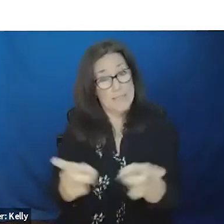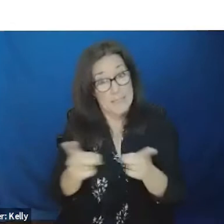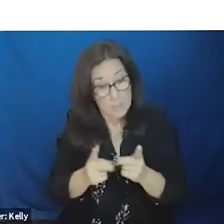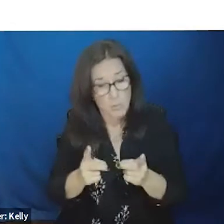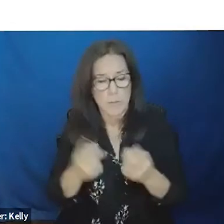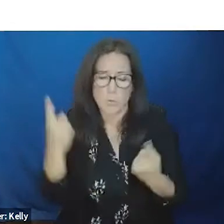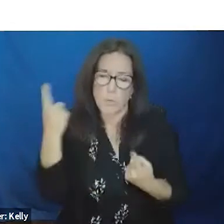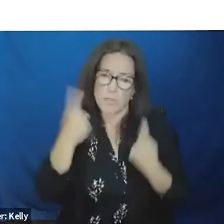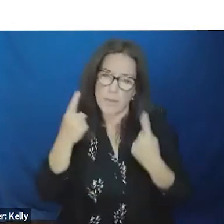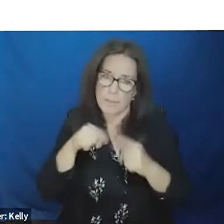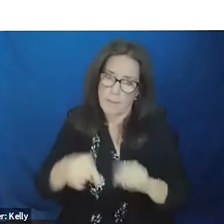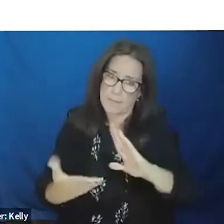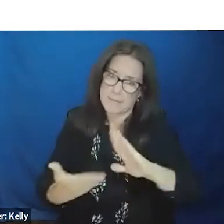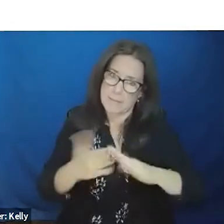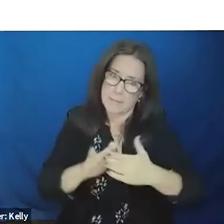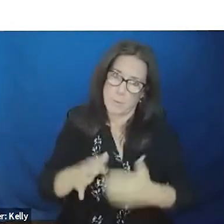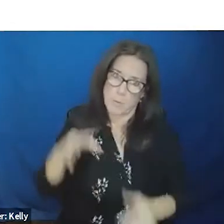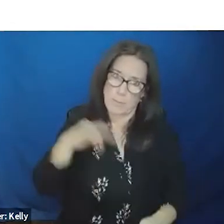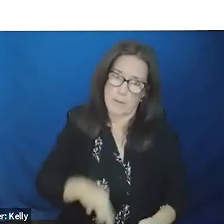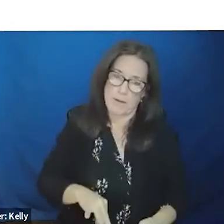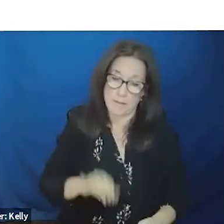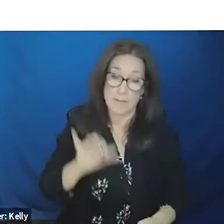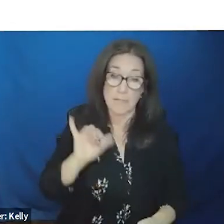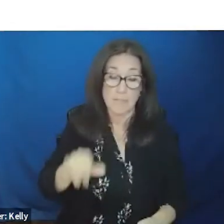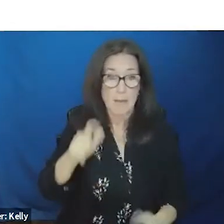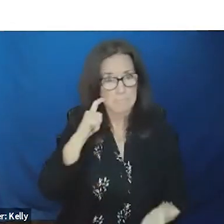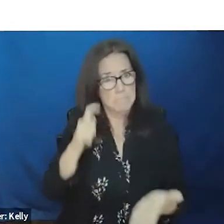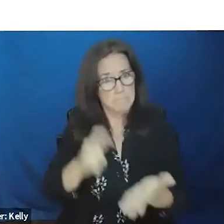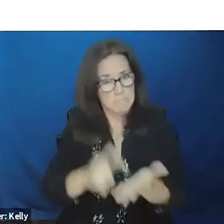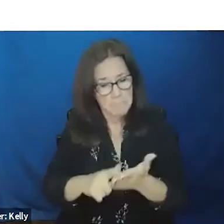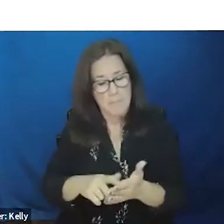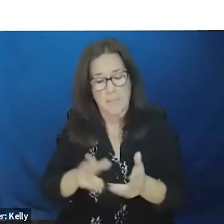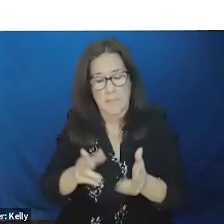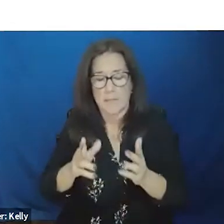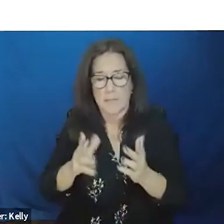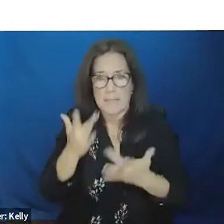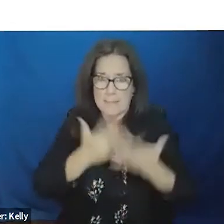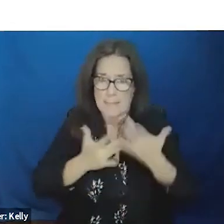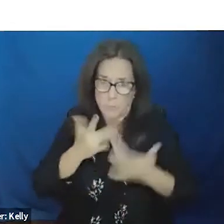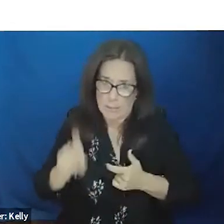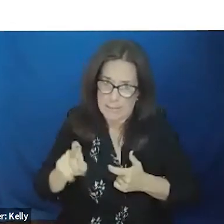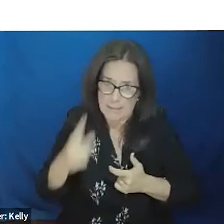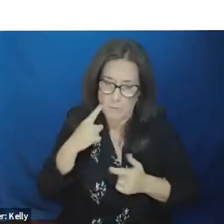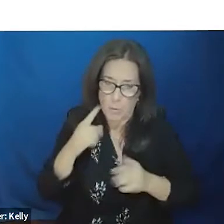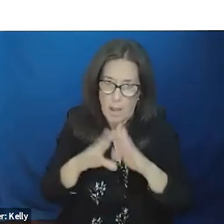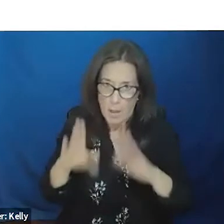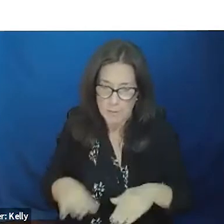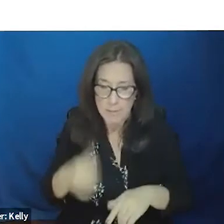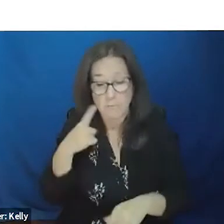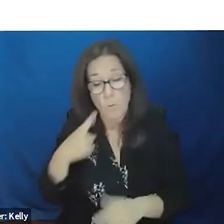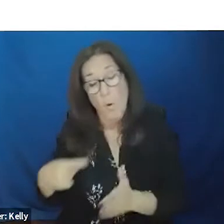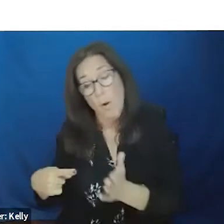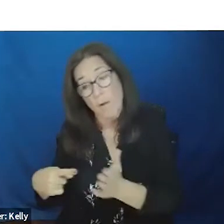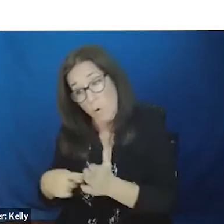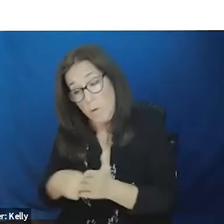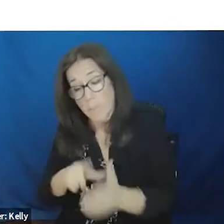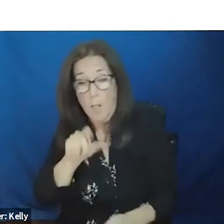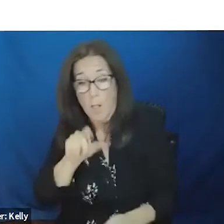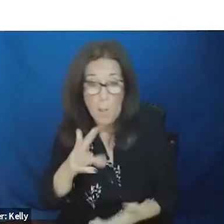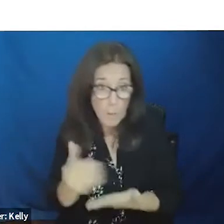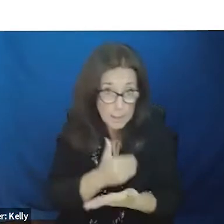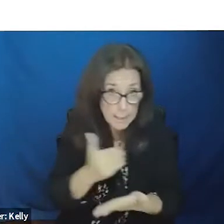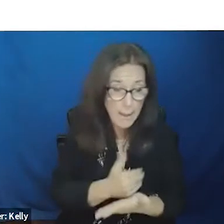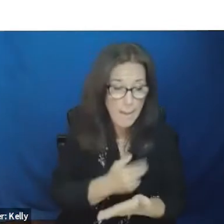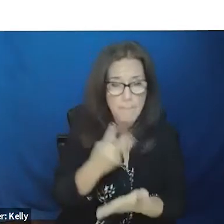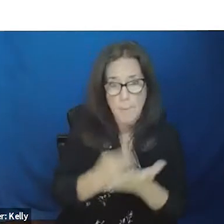benefit approach that acknowledges the urgent need for housing, affordable for low and moderate income residents,